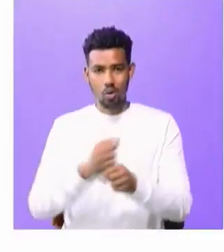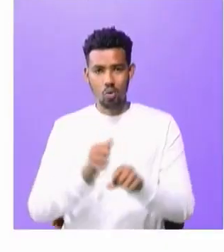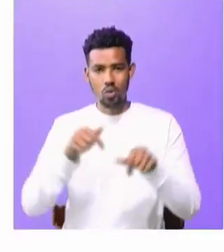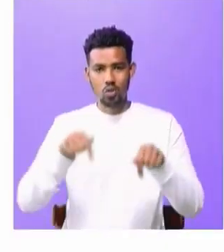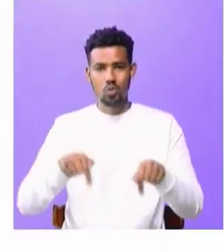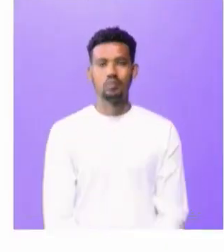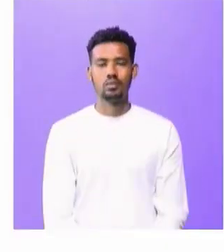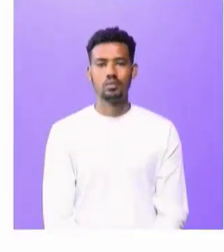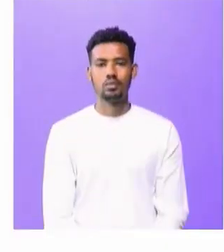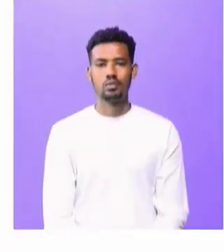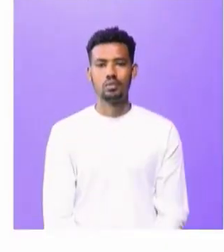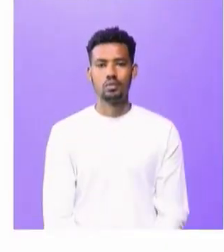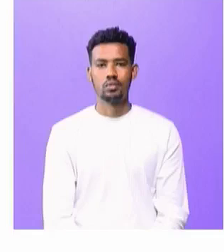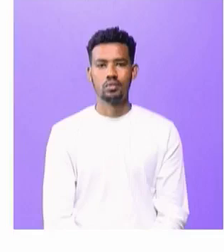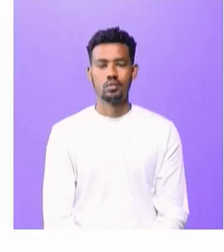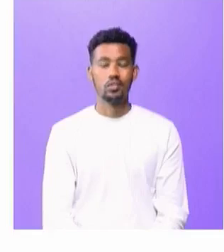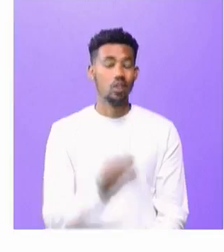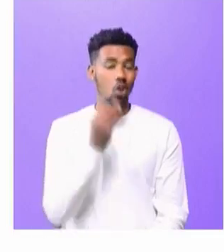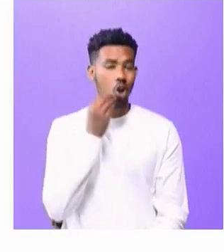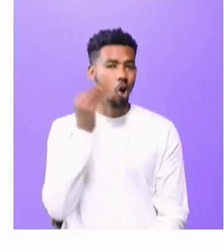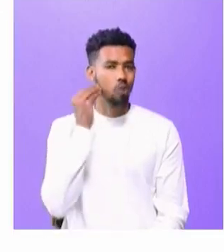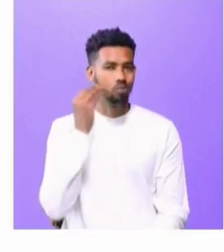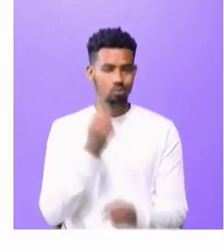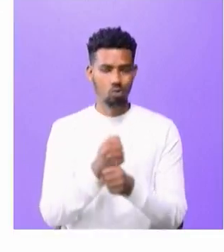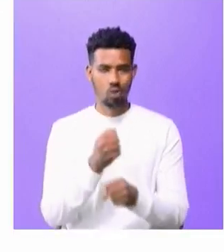today's lesson. Homework.